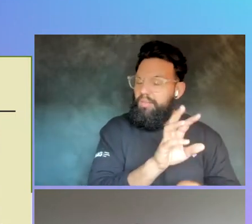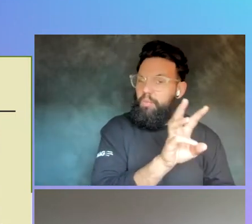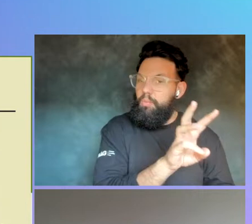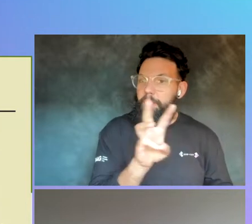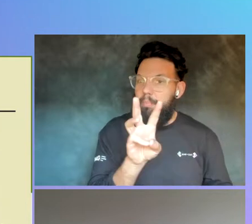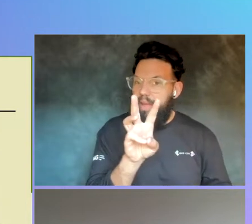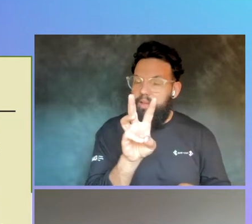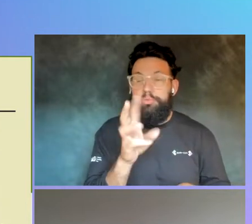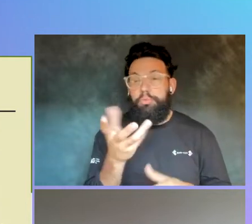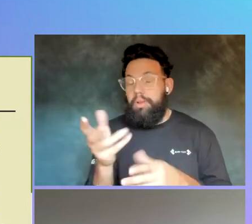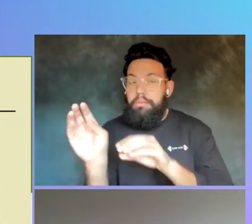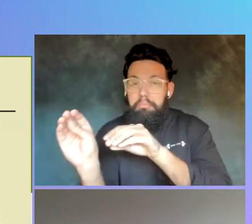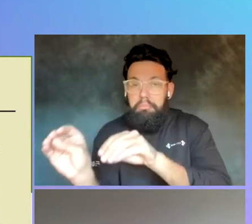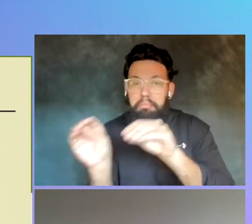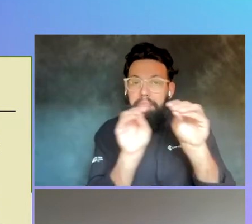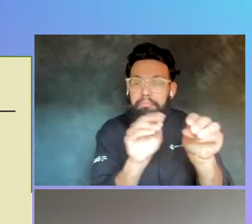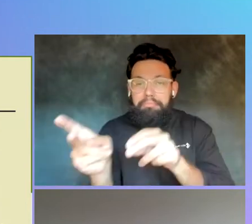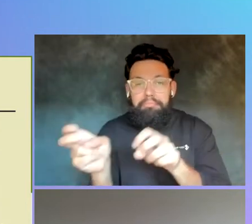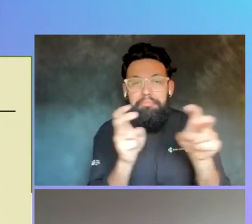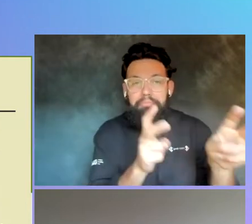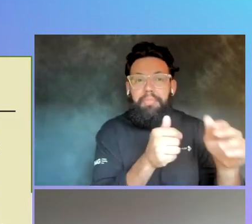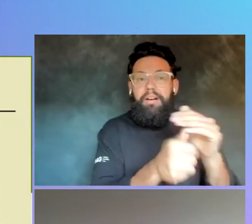and that it is